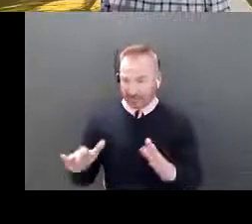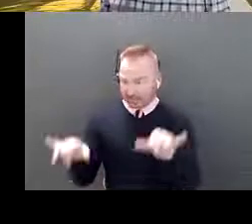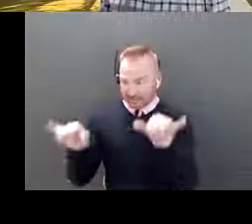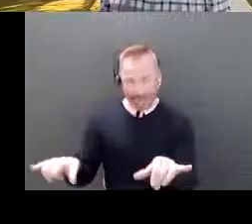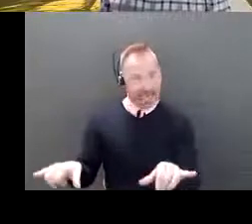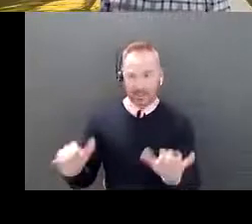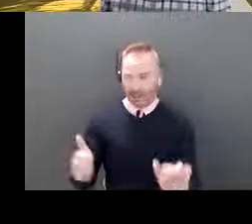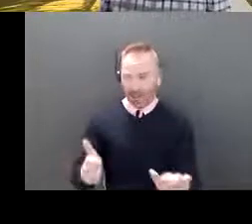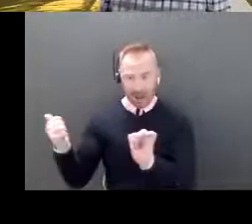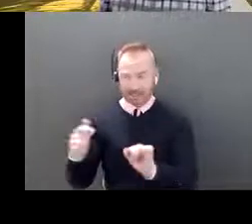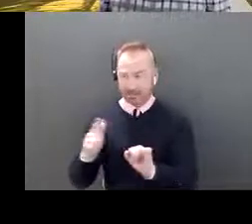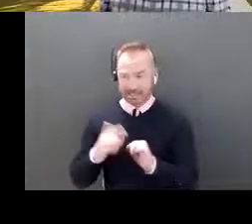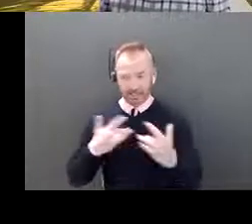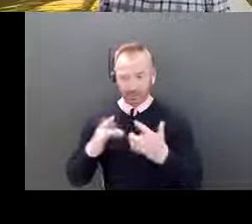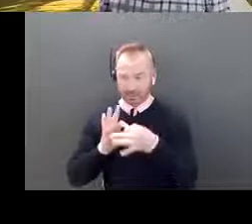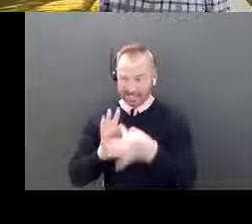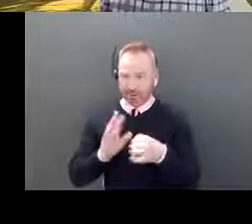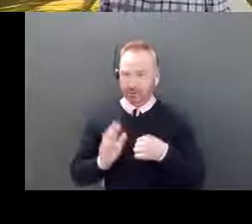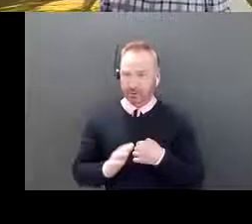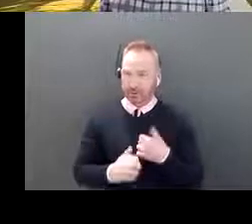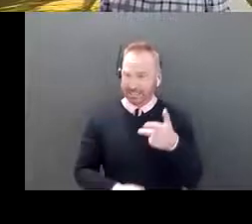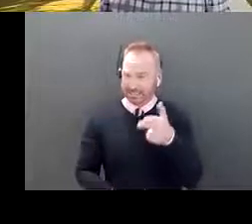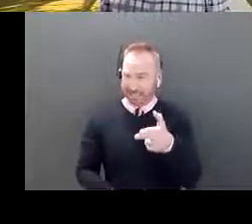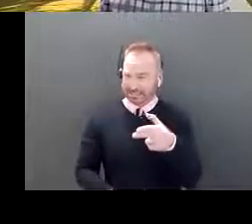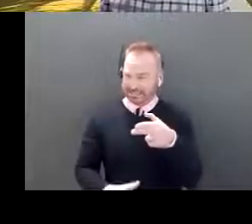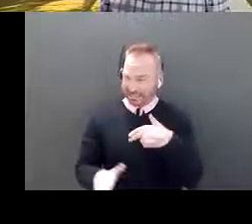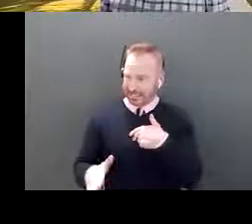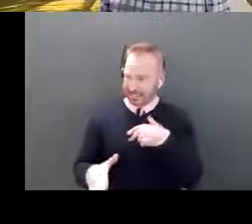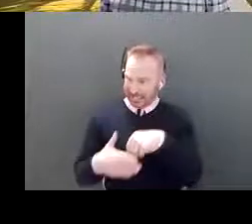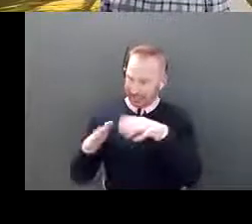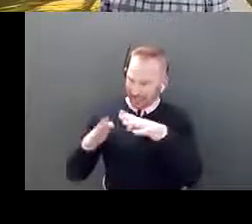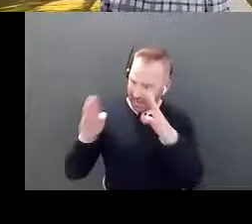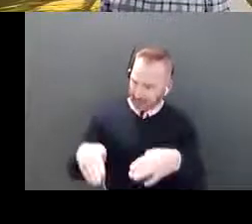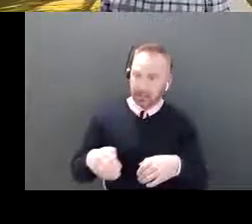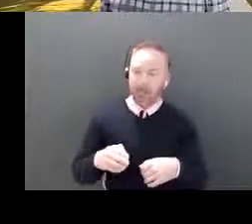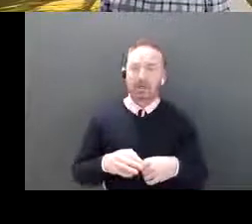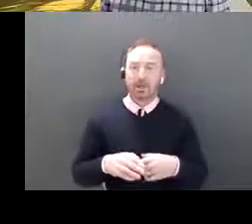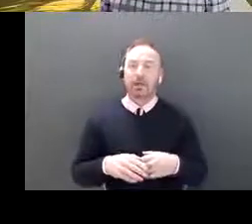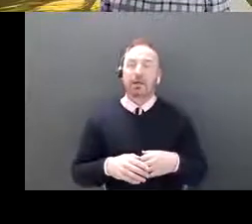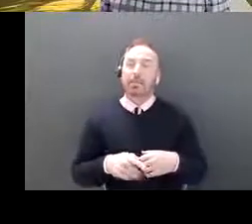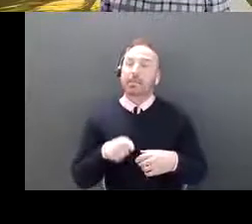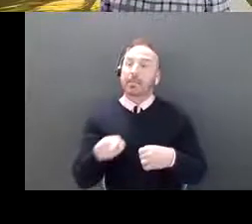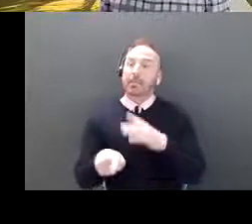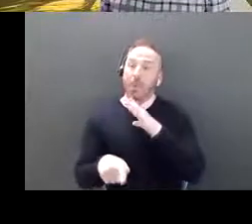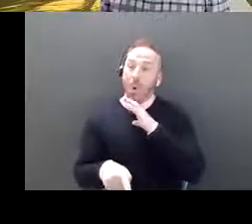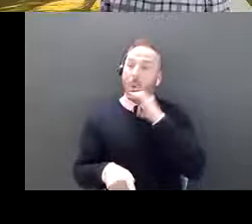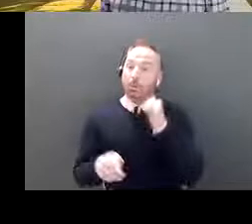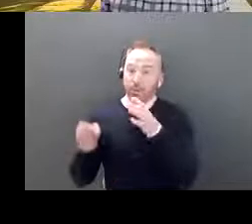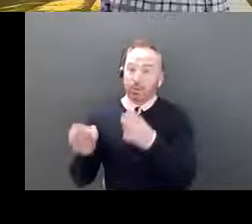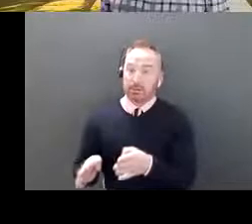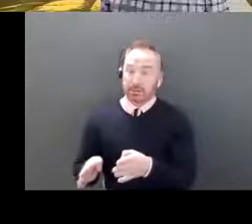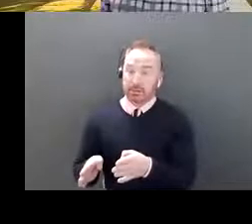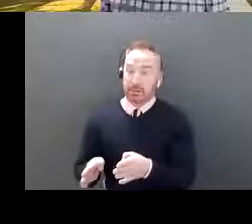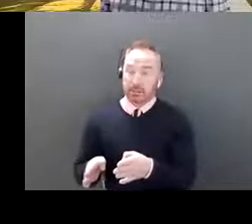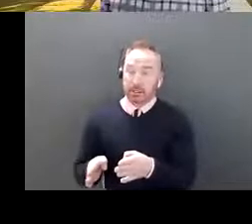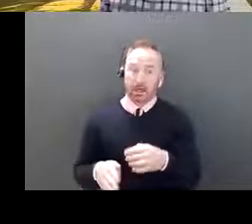home. And again, there's many more details about this case, but this is a case of an older individual who's